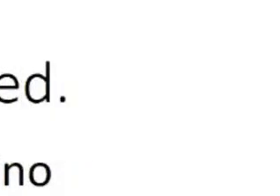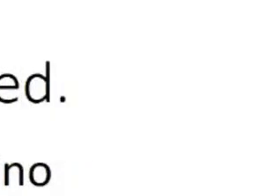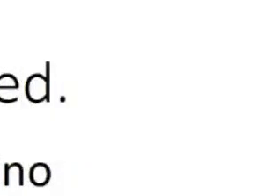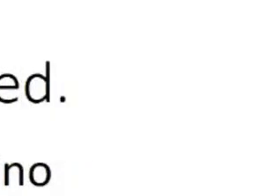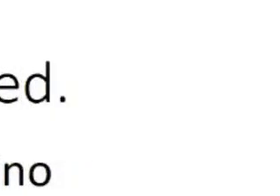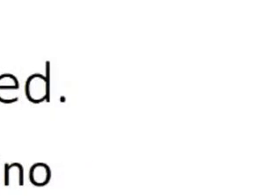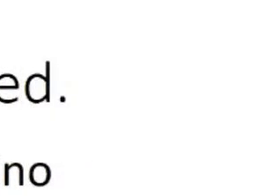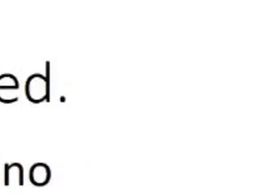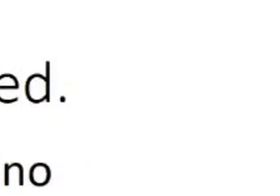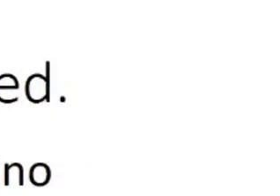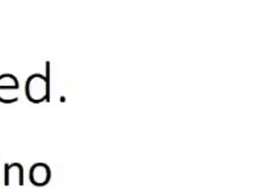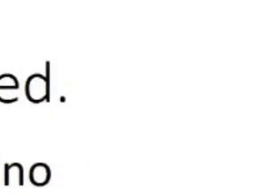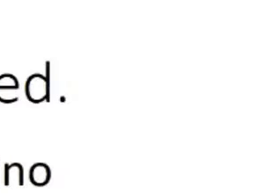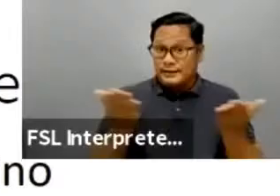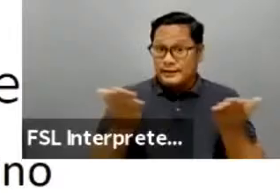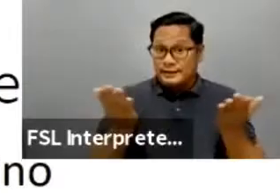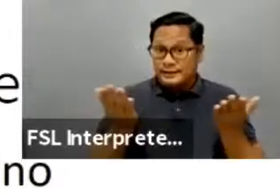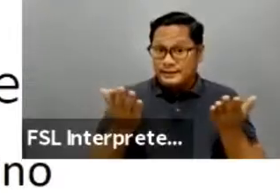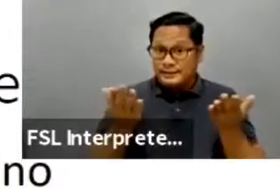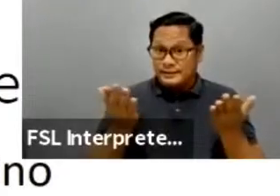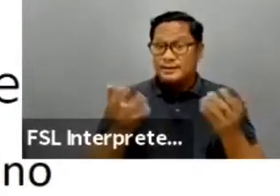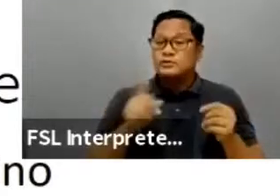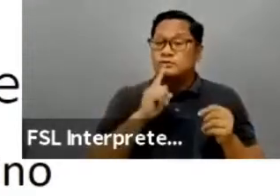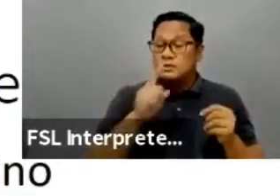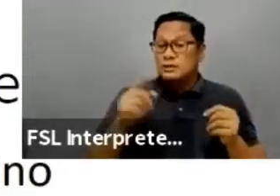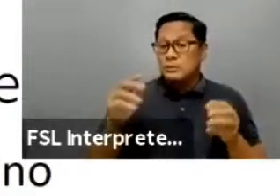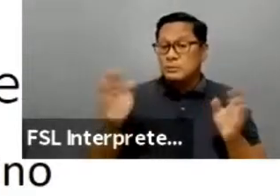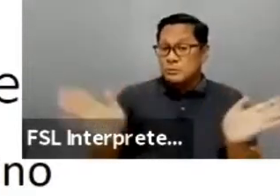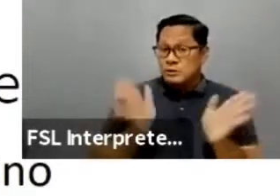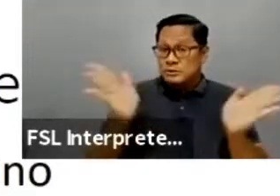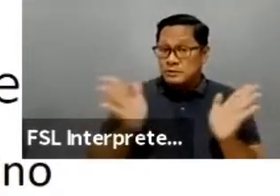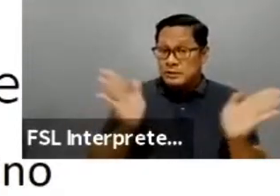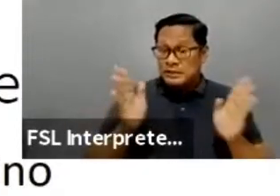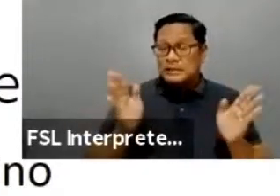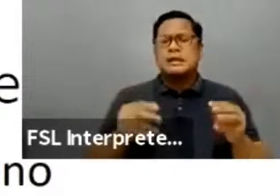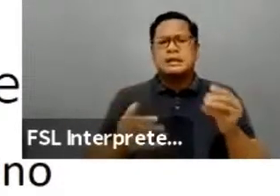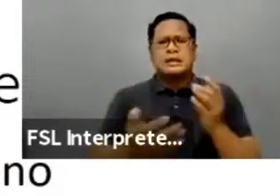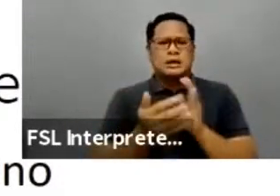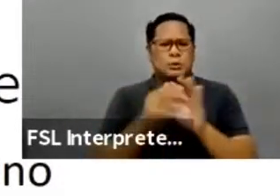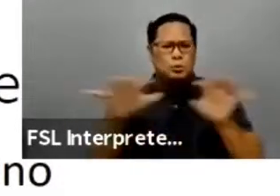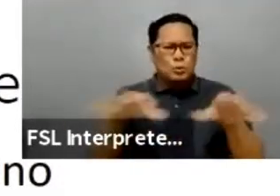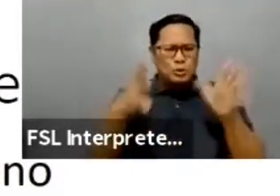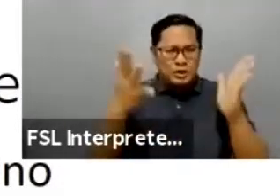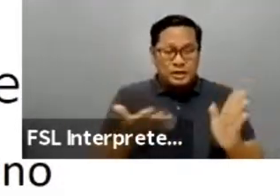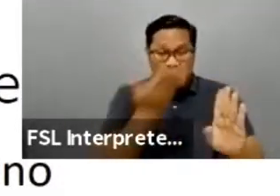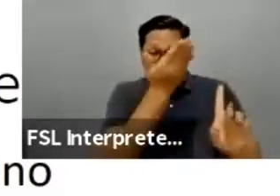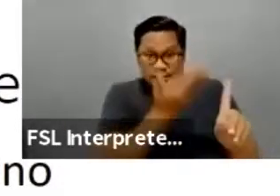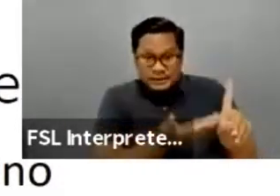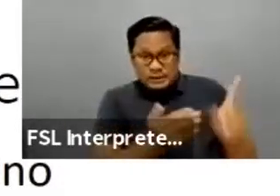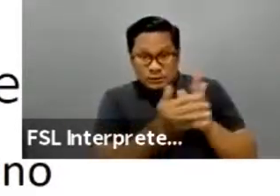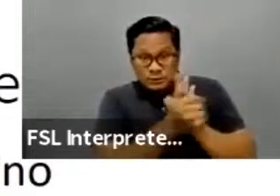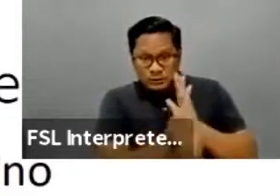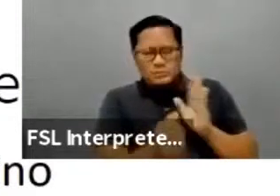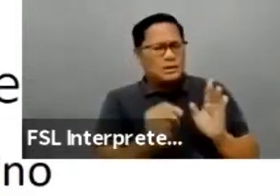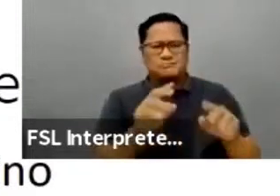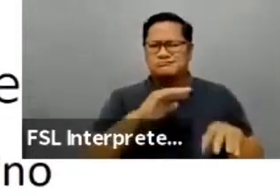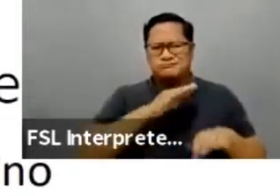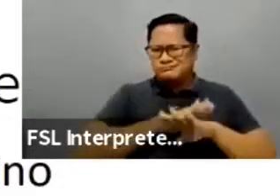Ito, lack of skilled, motivated, equipped health workers at various levels. I don't have to explain that.